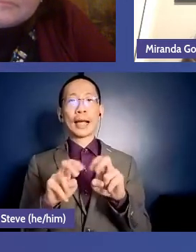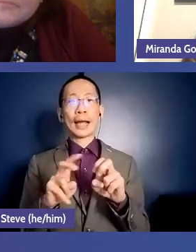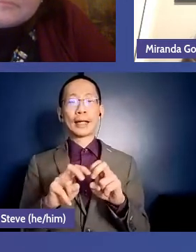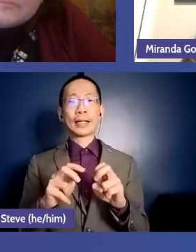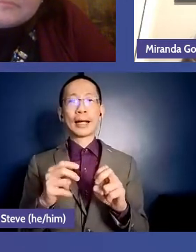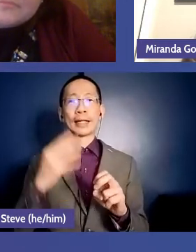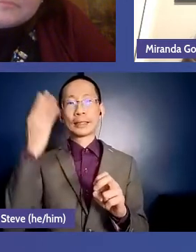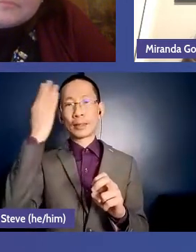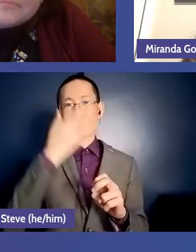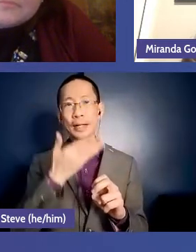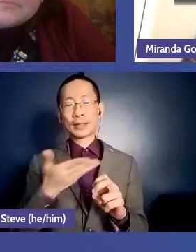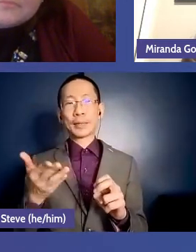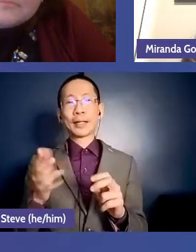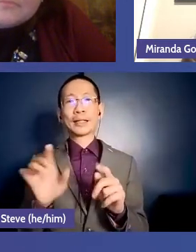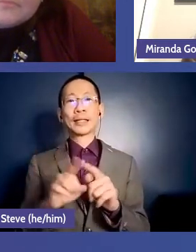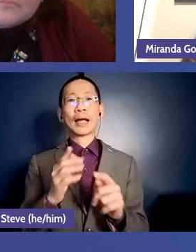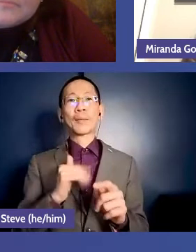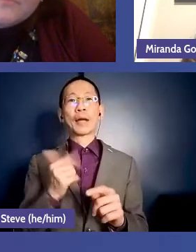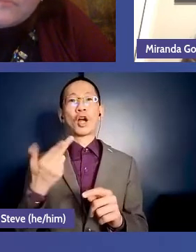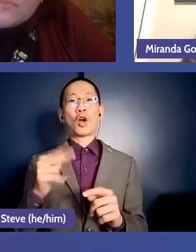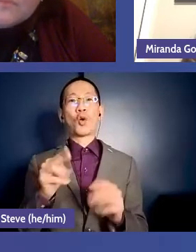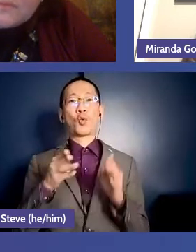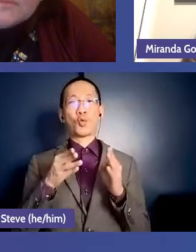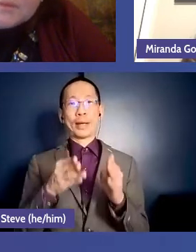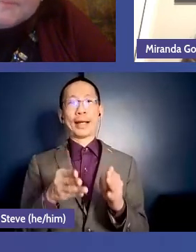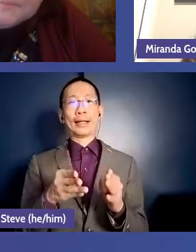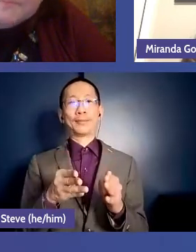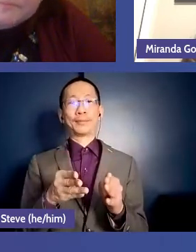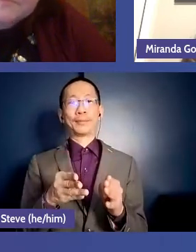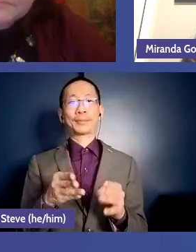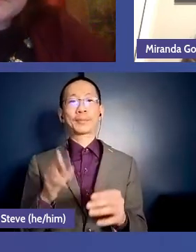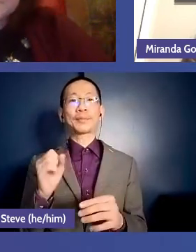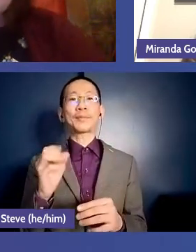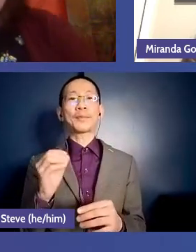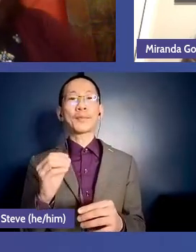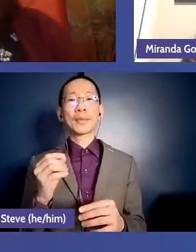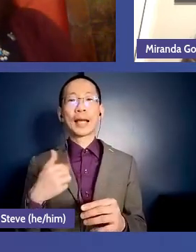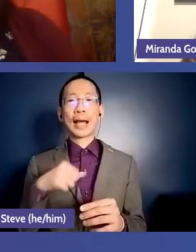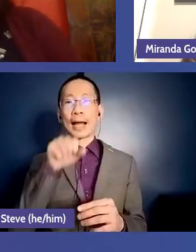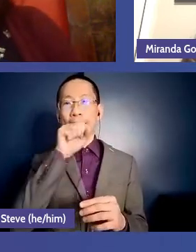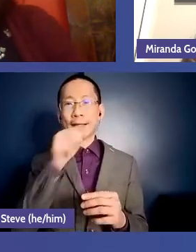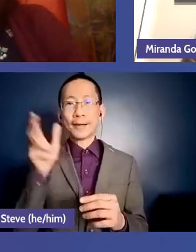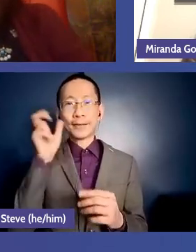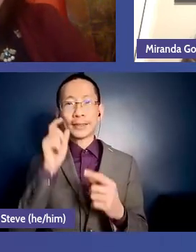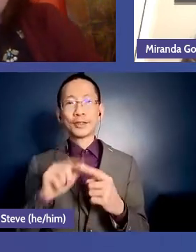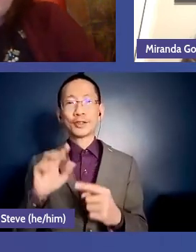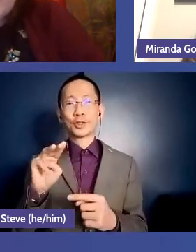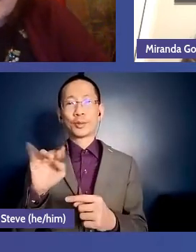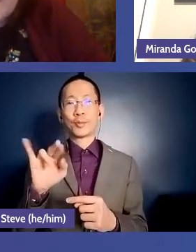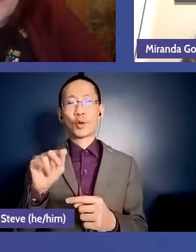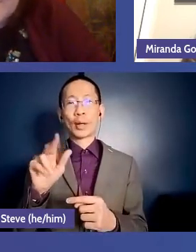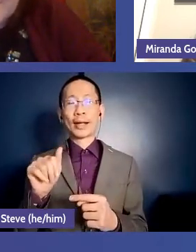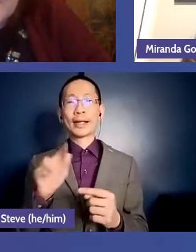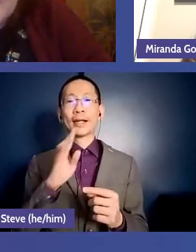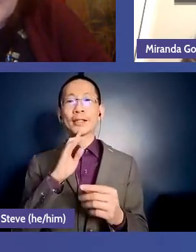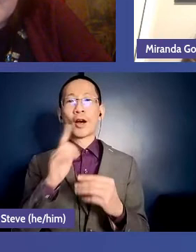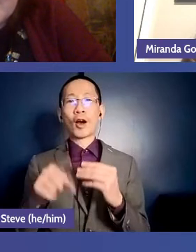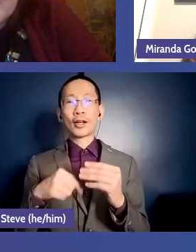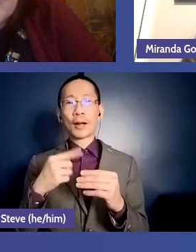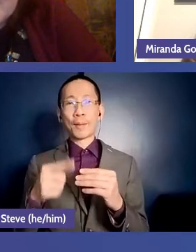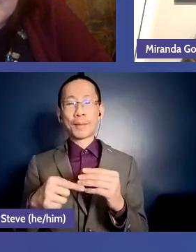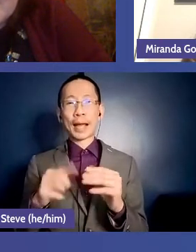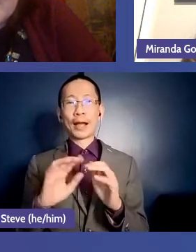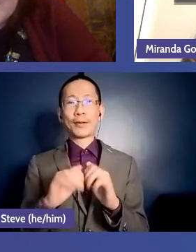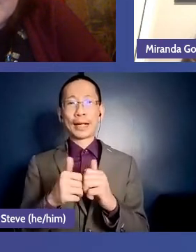spots in maybe my own way. I love listening to Miranda talk about